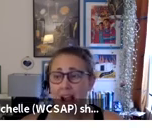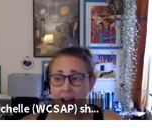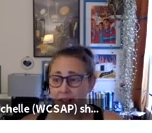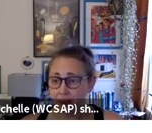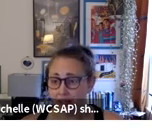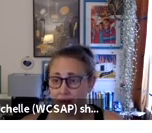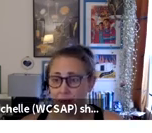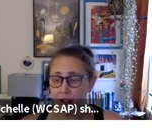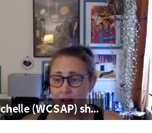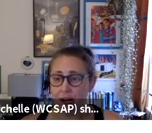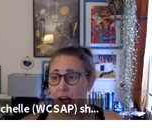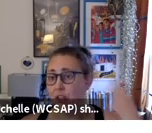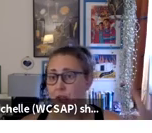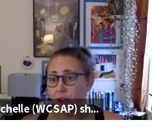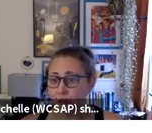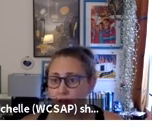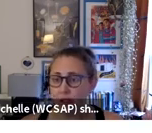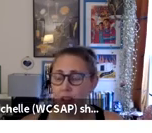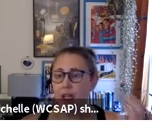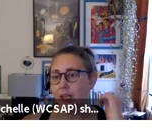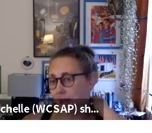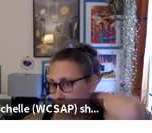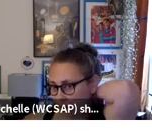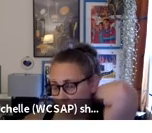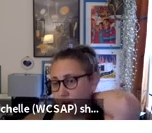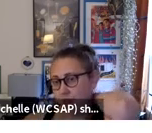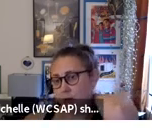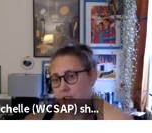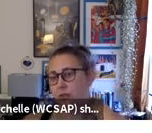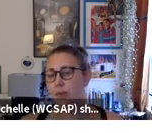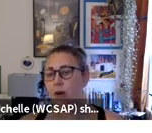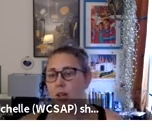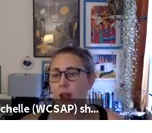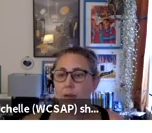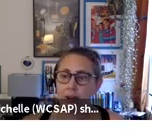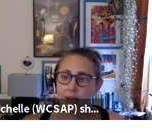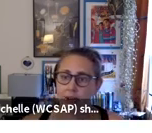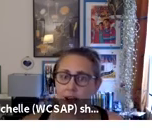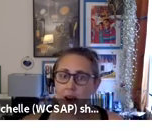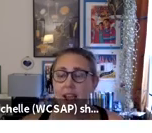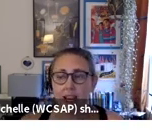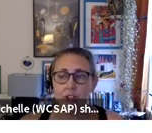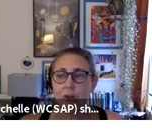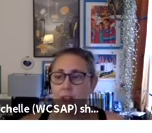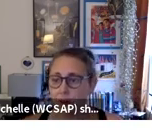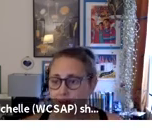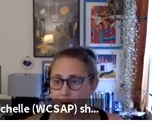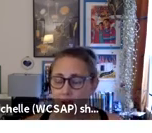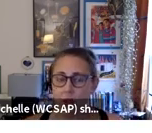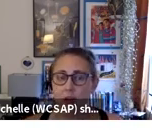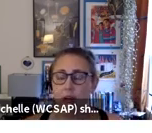knowing that I have incomplete information and you do too. And that everything that we do is about collaborating, that I can't do